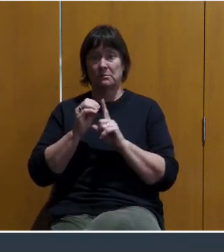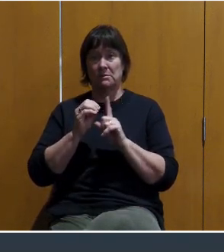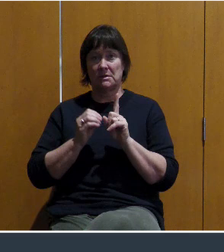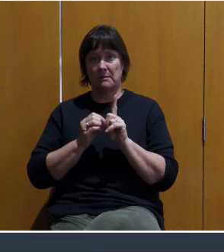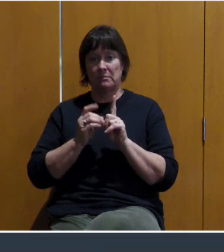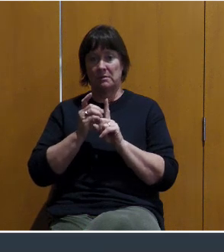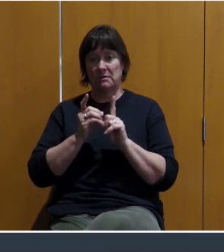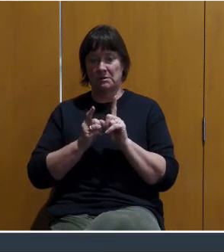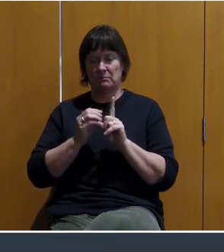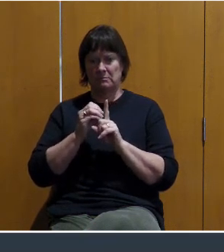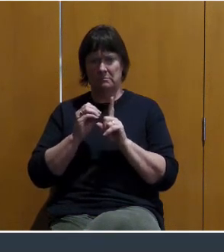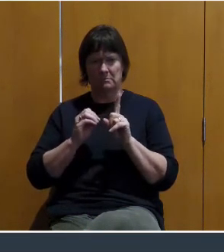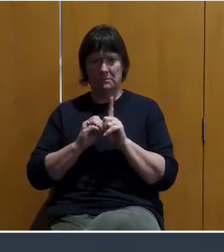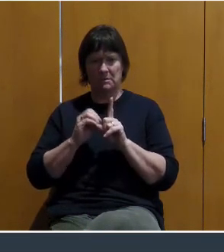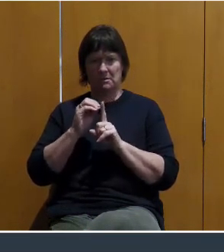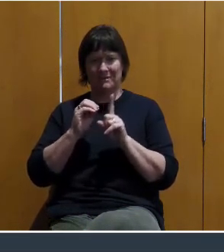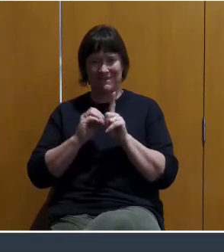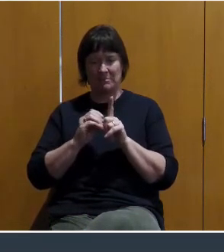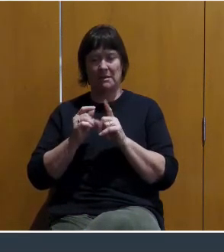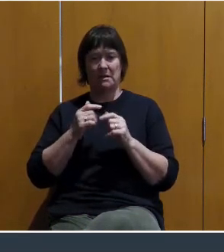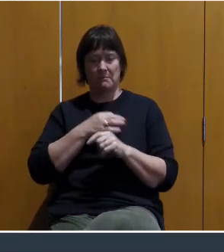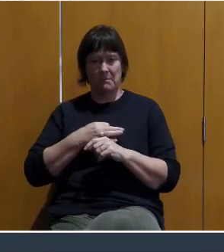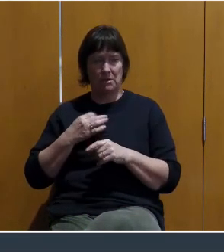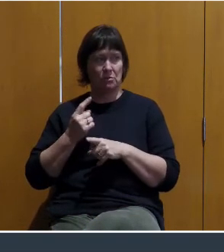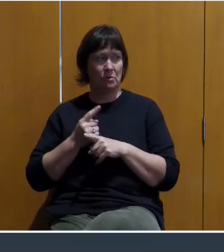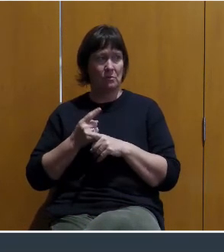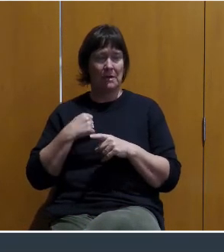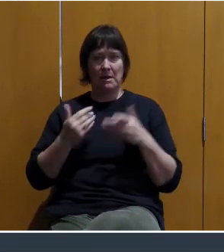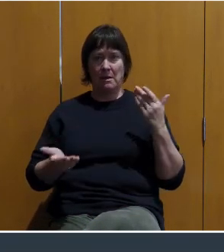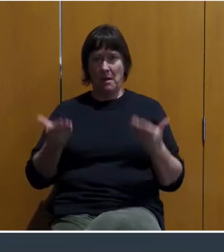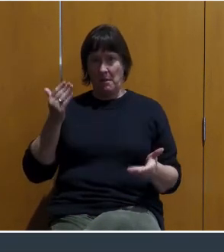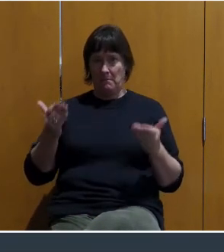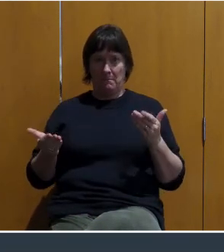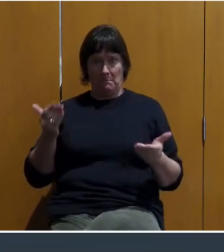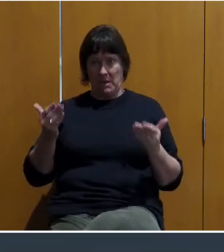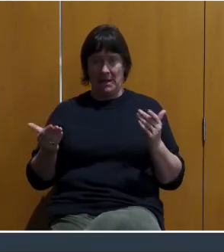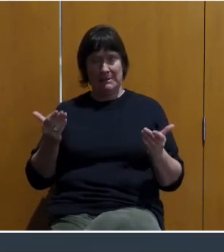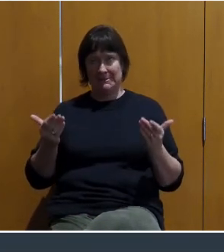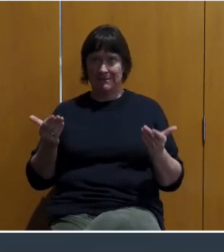like everything we do, we've got to find a delicate balance between competing interests, and this was no different.